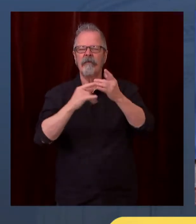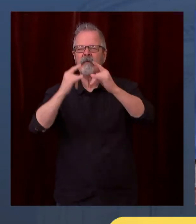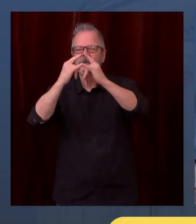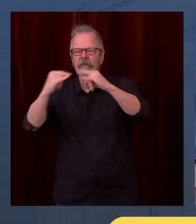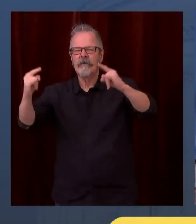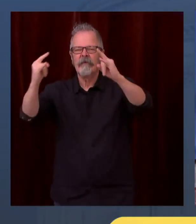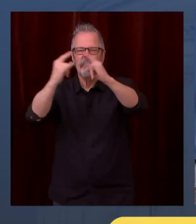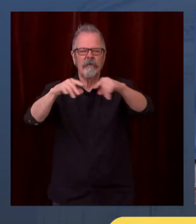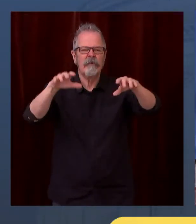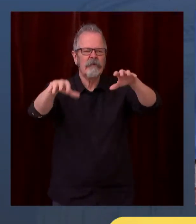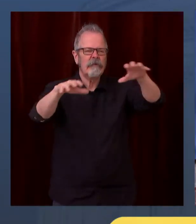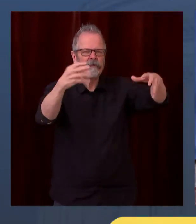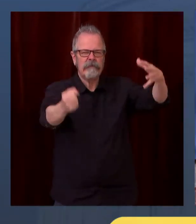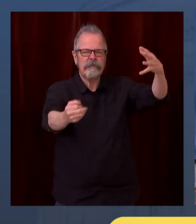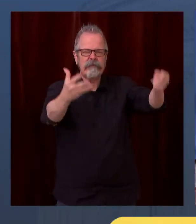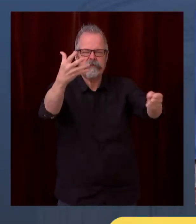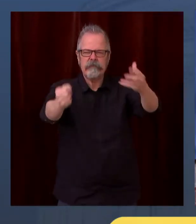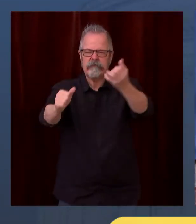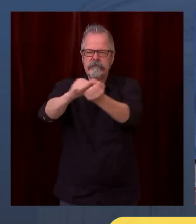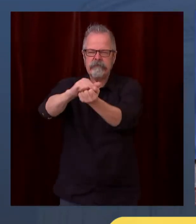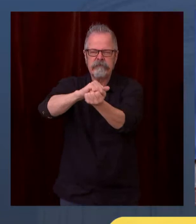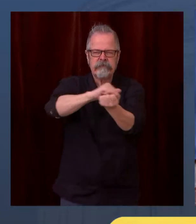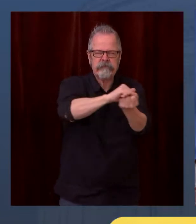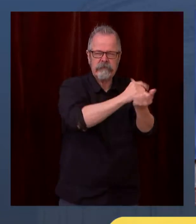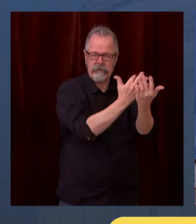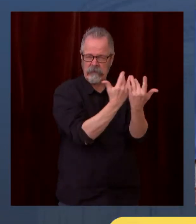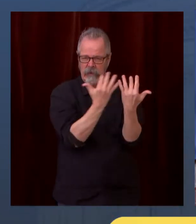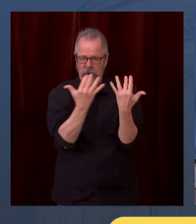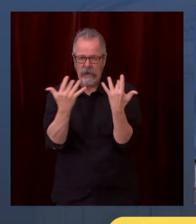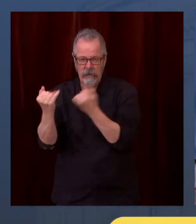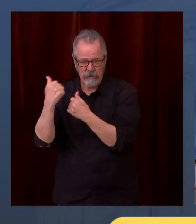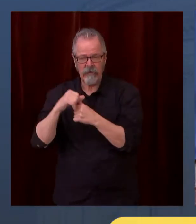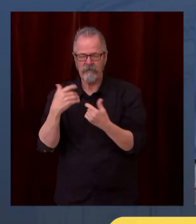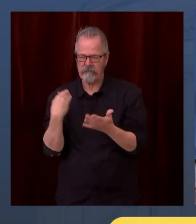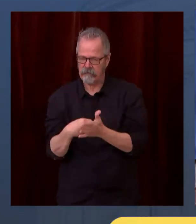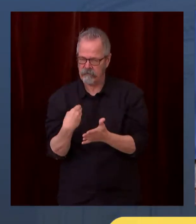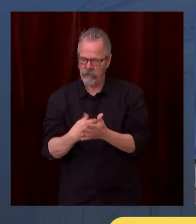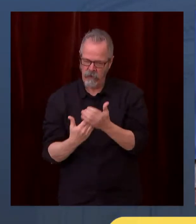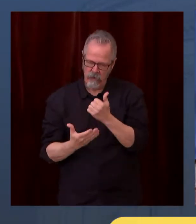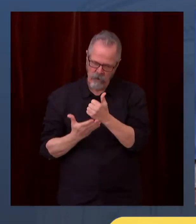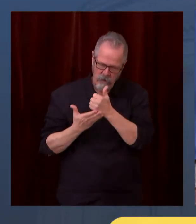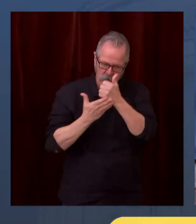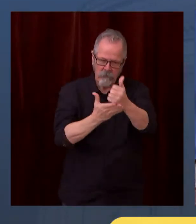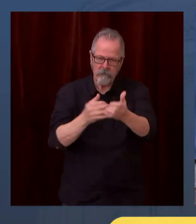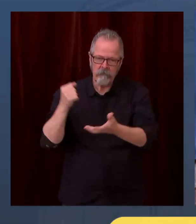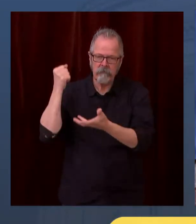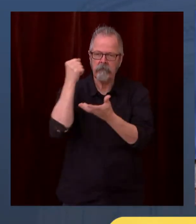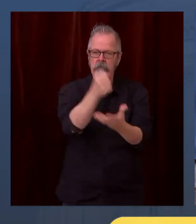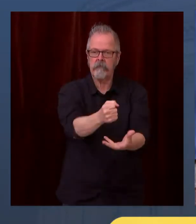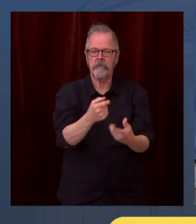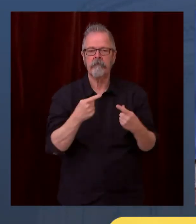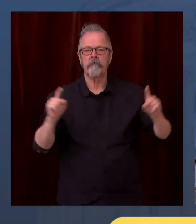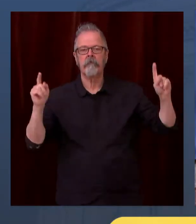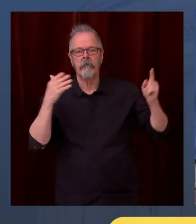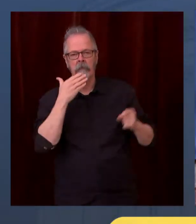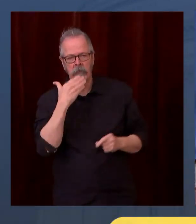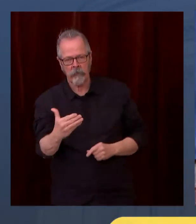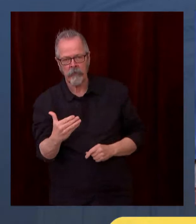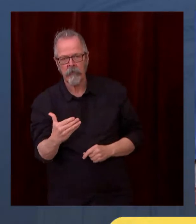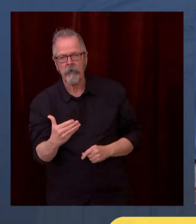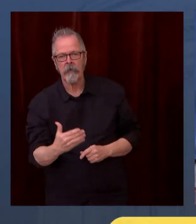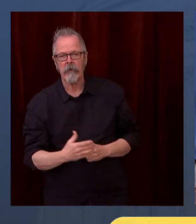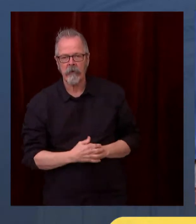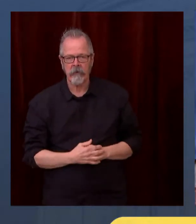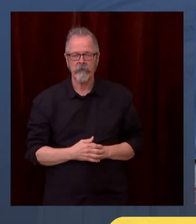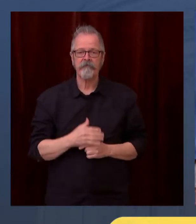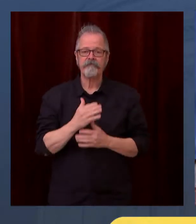and other damage to utilities. We still have a pending request for individual assistance to individual